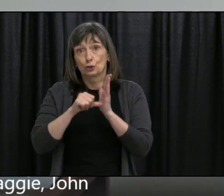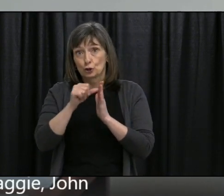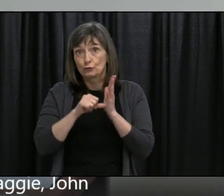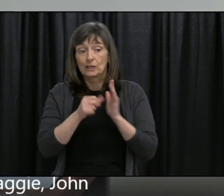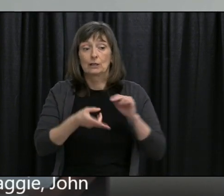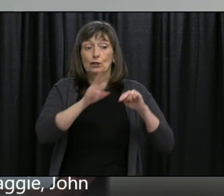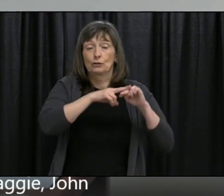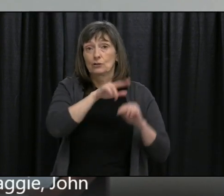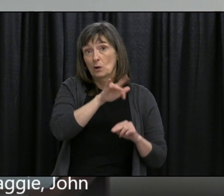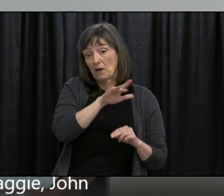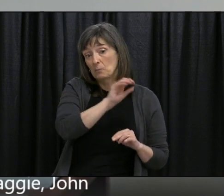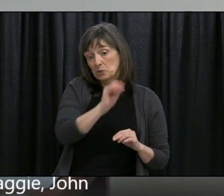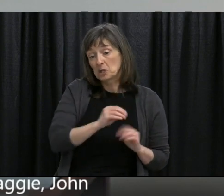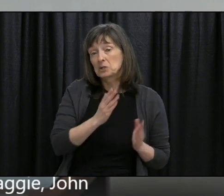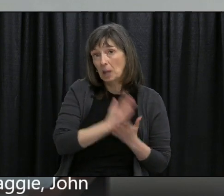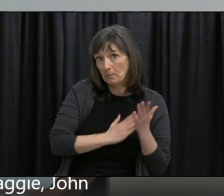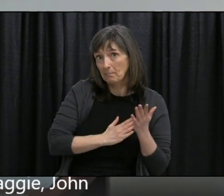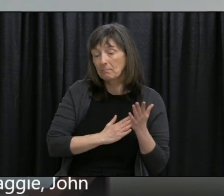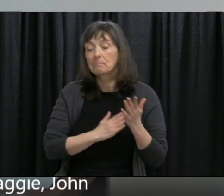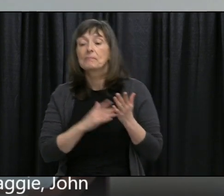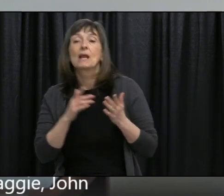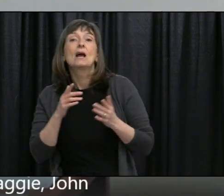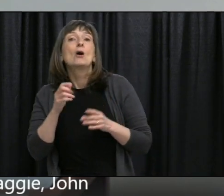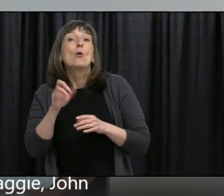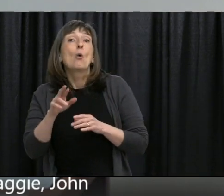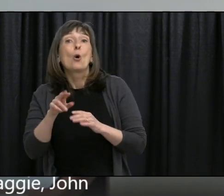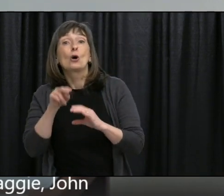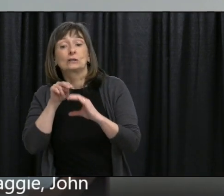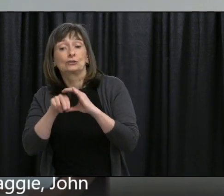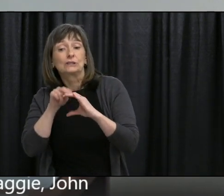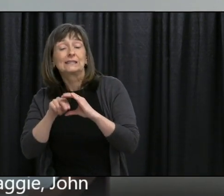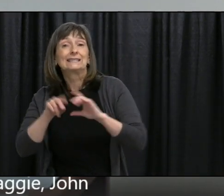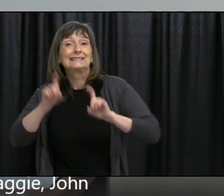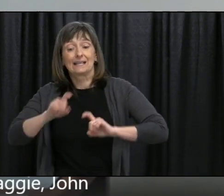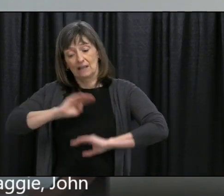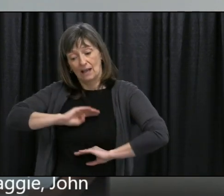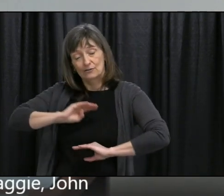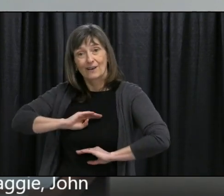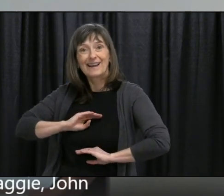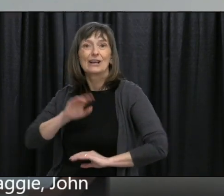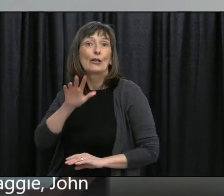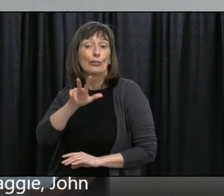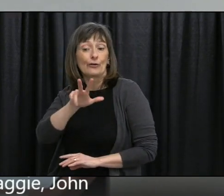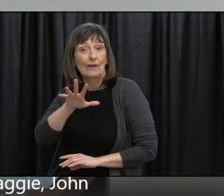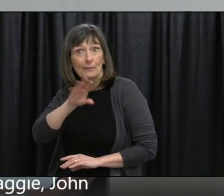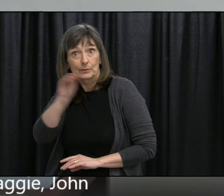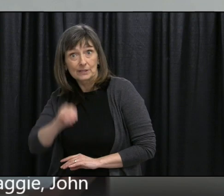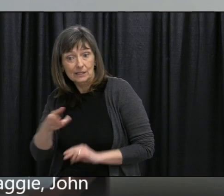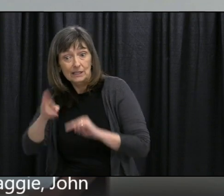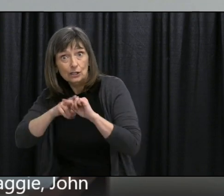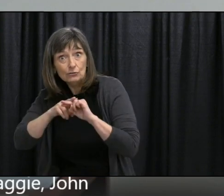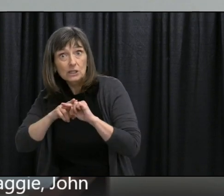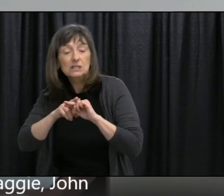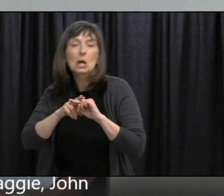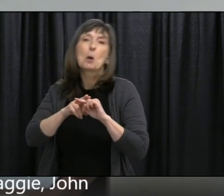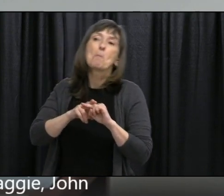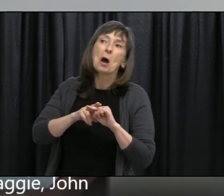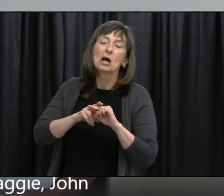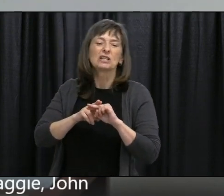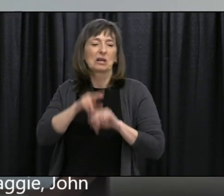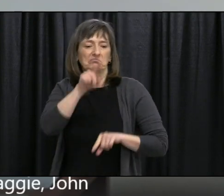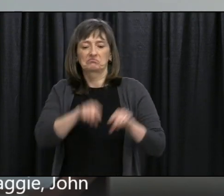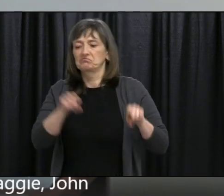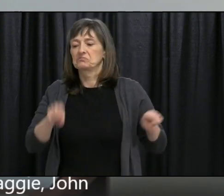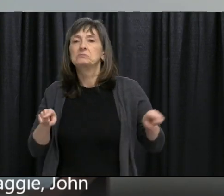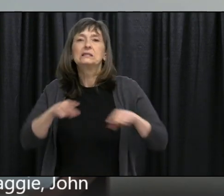kind of things. It will vary from area to area in terms of the geography of the building. But things